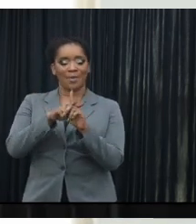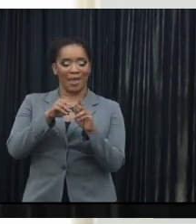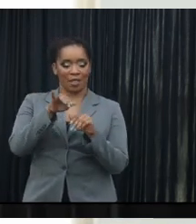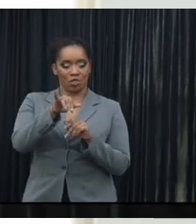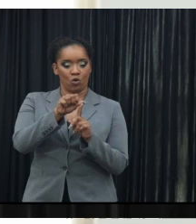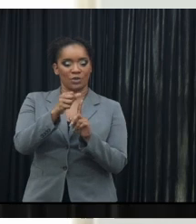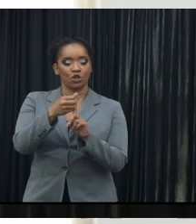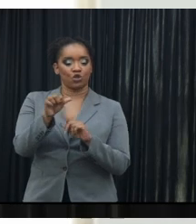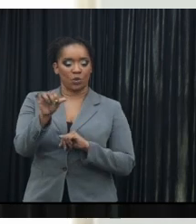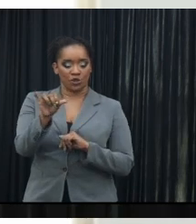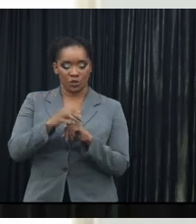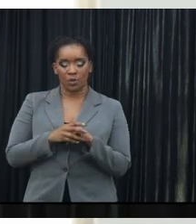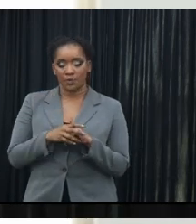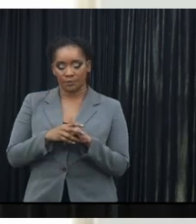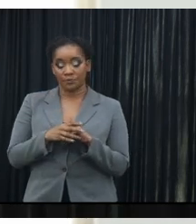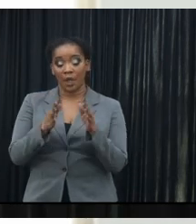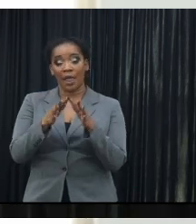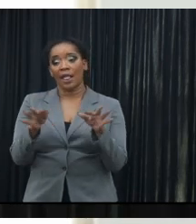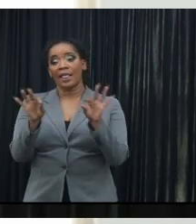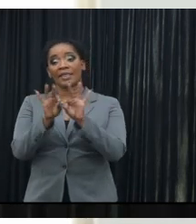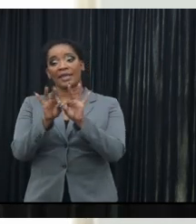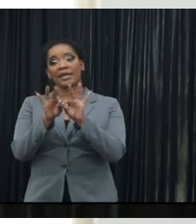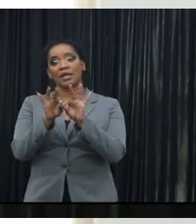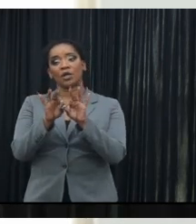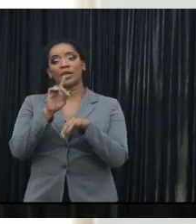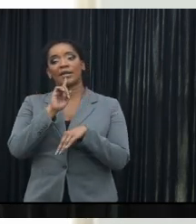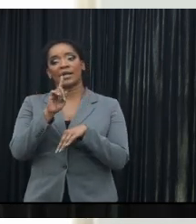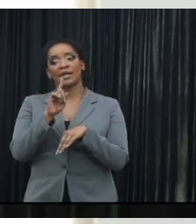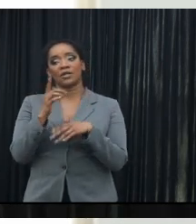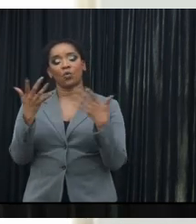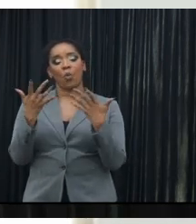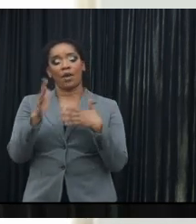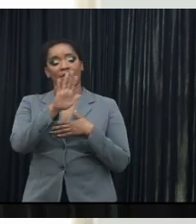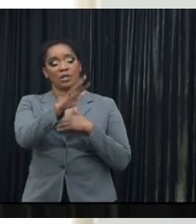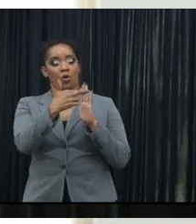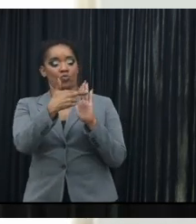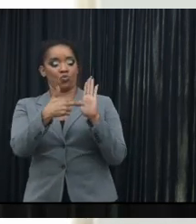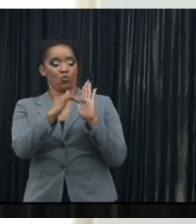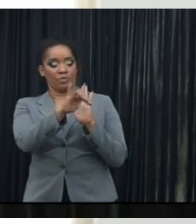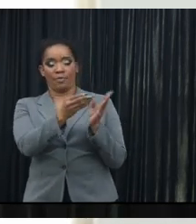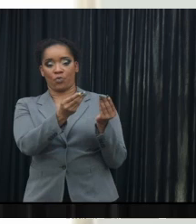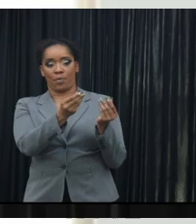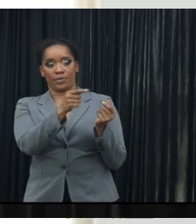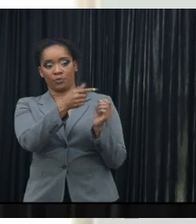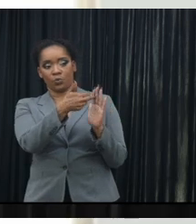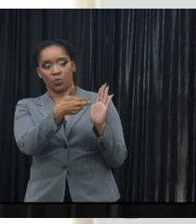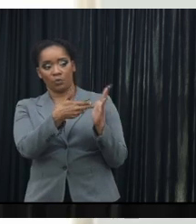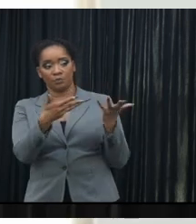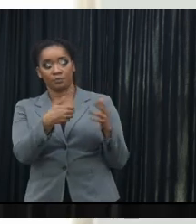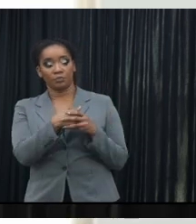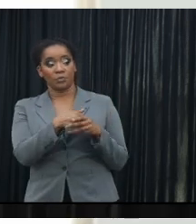rental as well. So the key here is, what is the property's rules? If this is a property that has